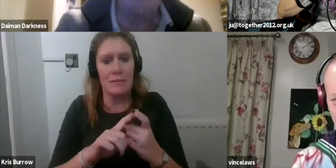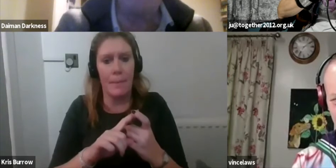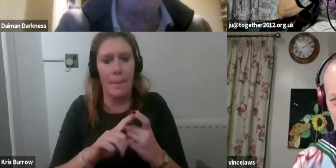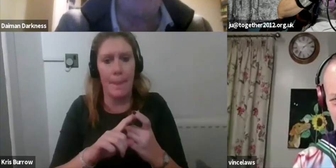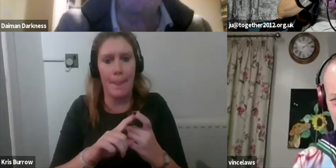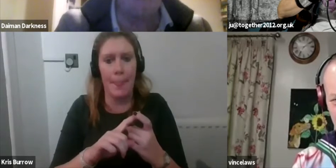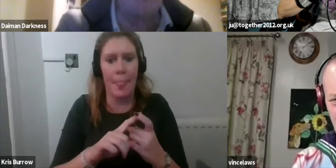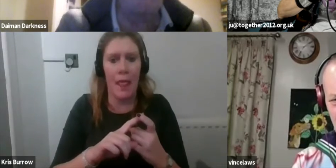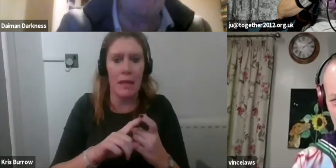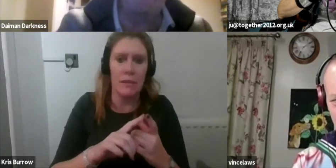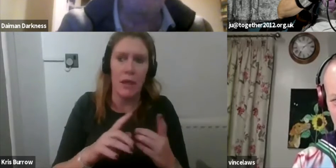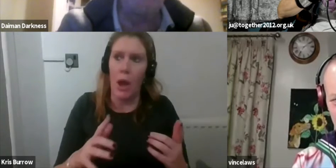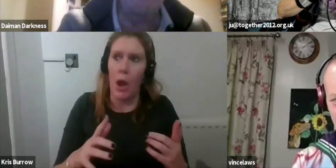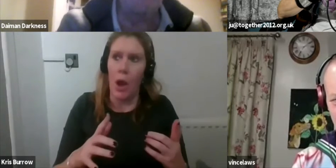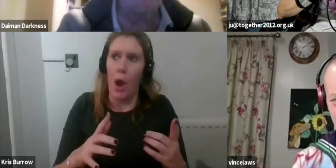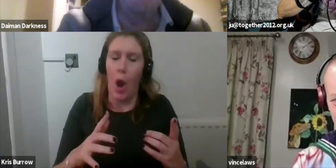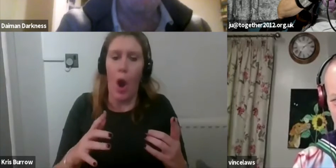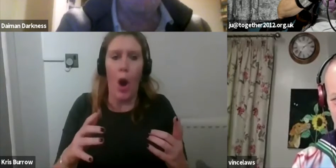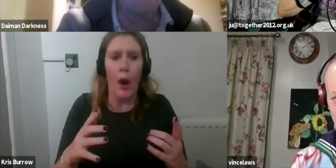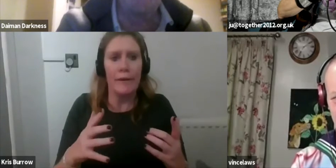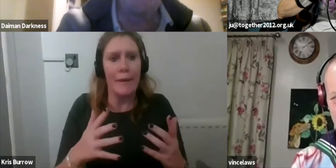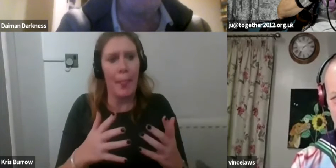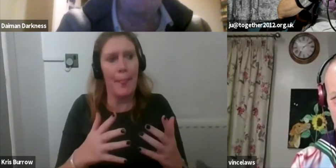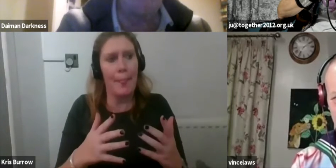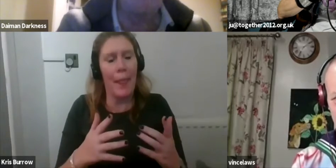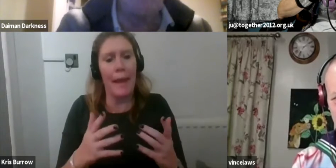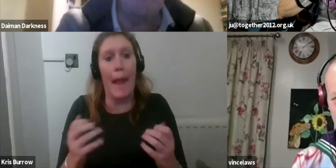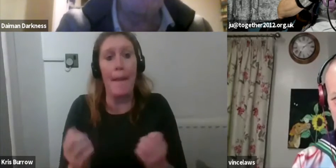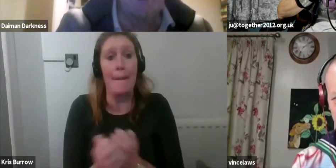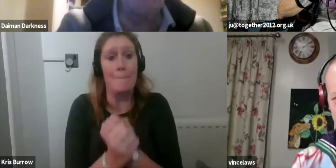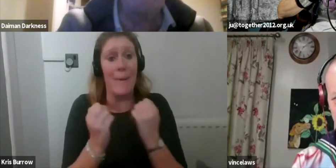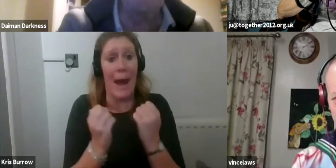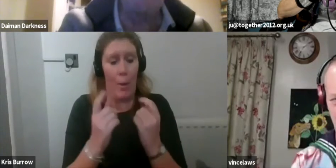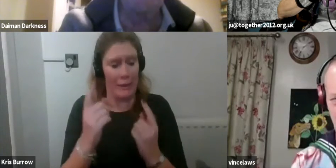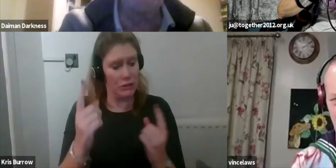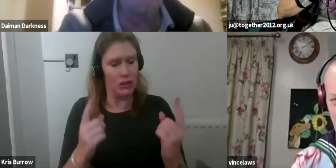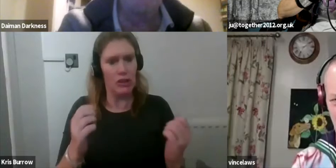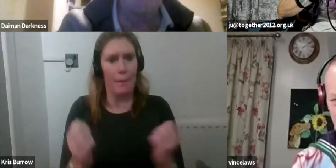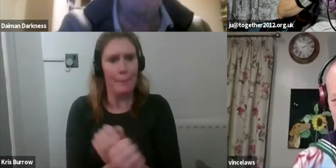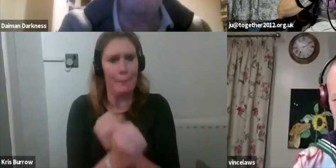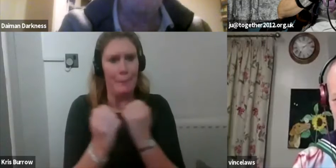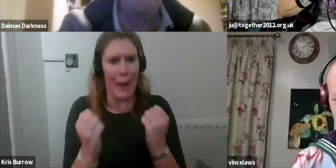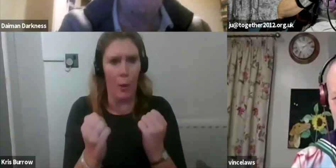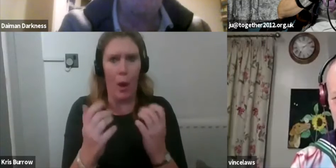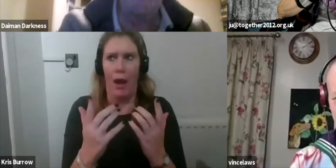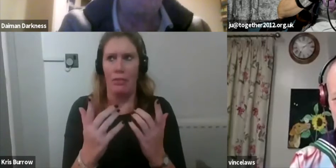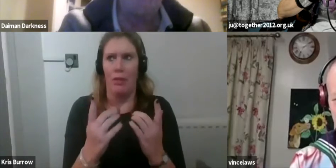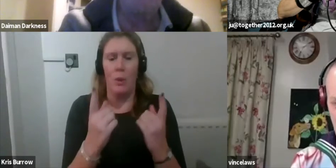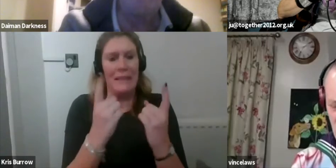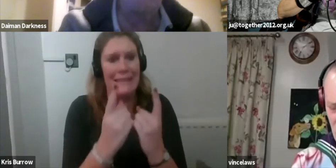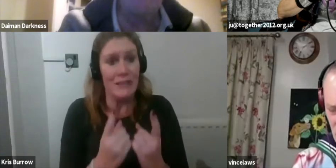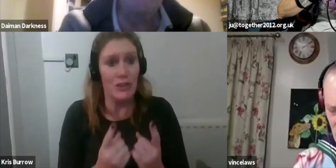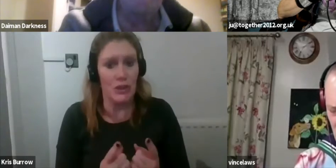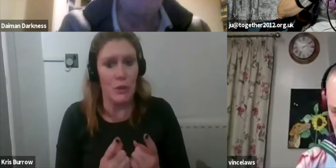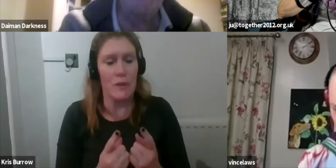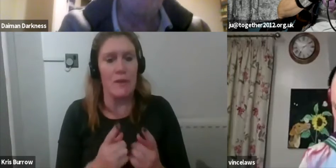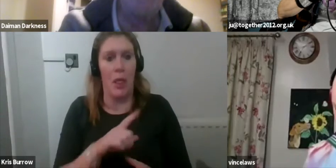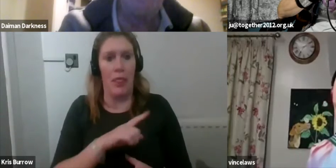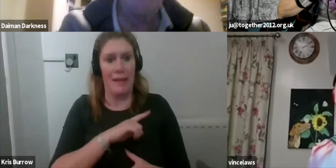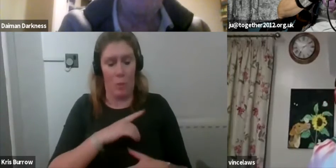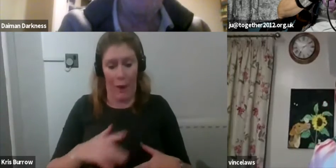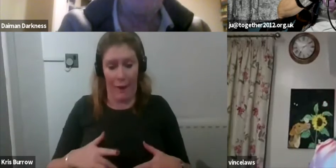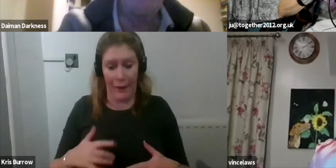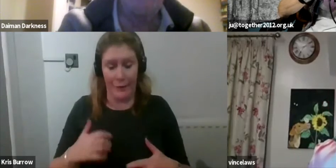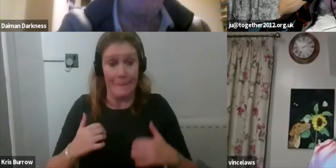how much power they've got, and those kind of issues were really what motivated